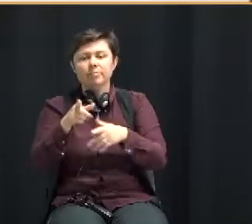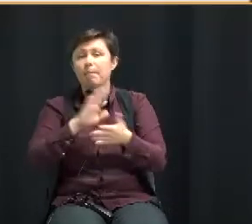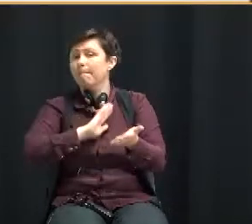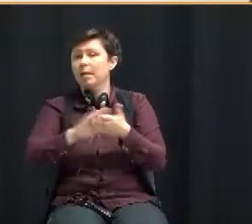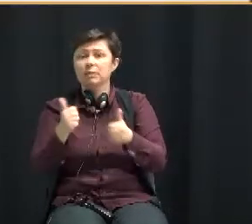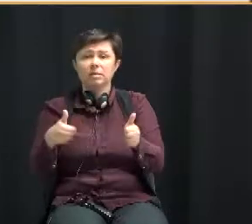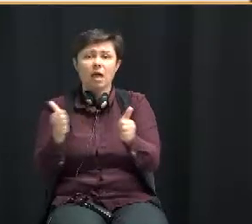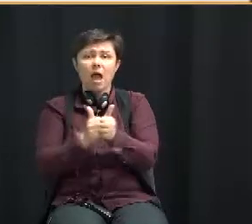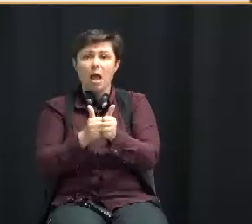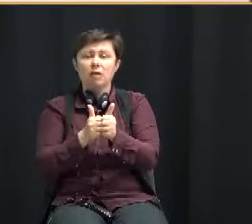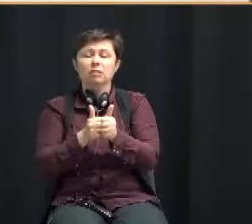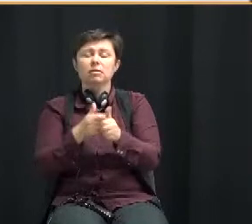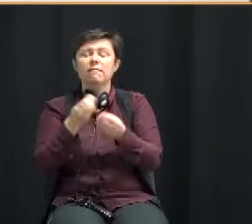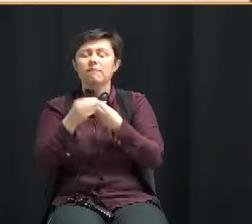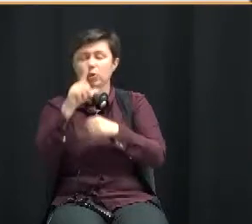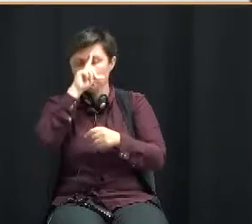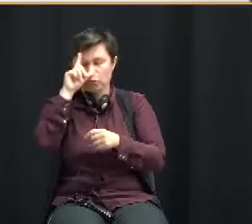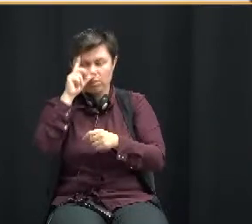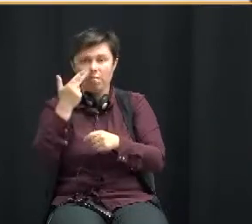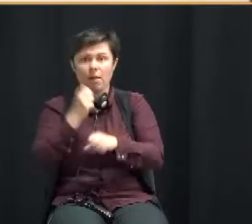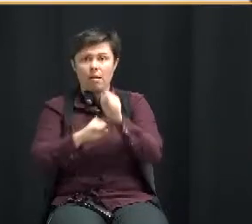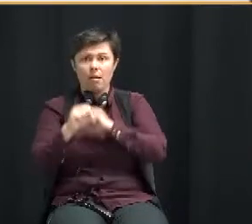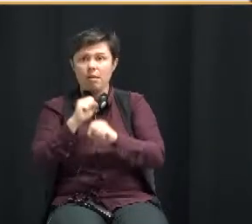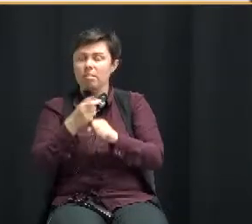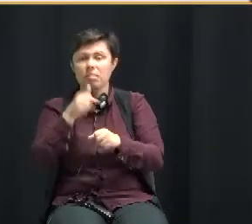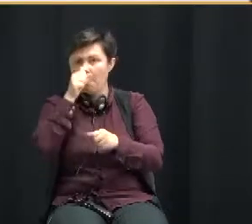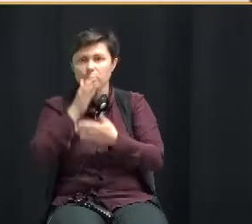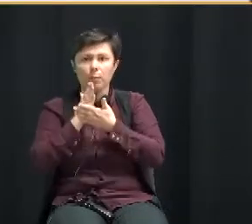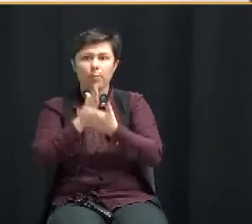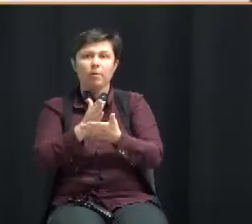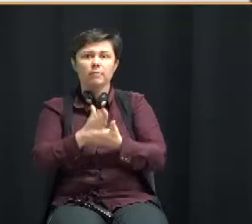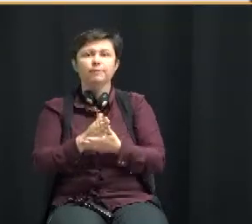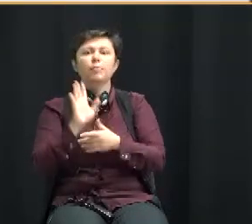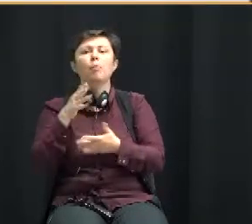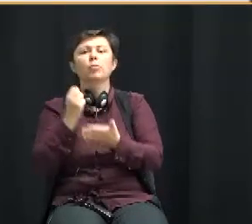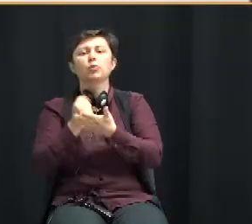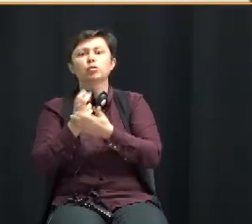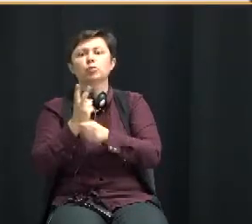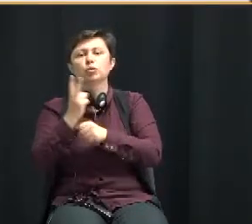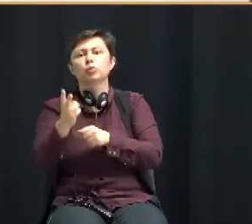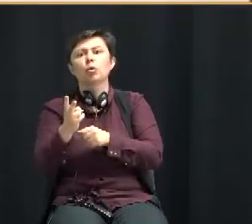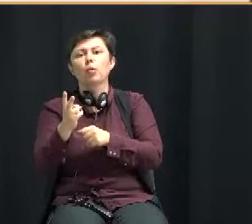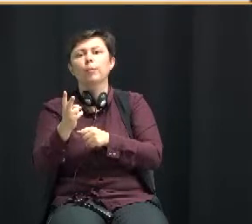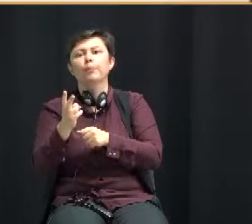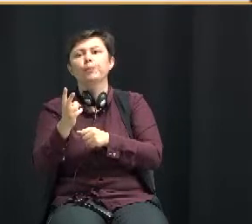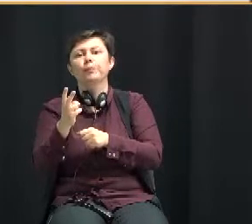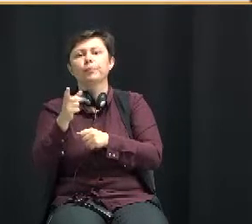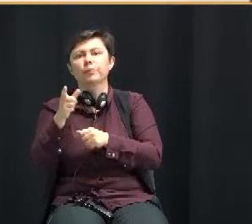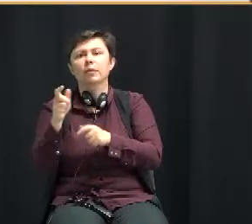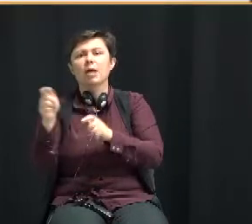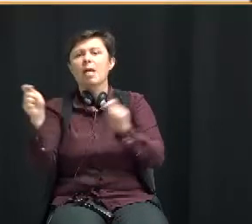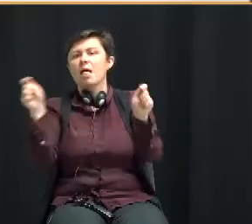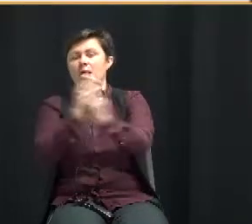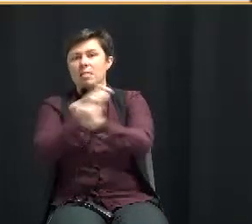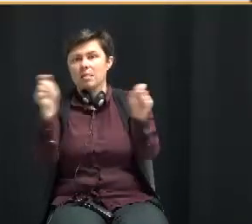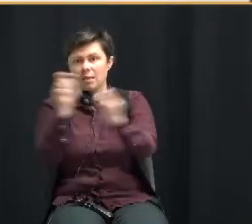green areas, but without the assistance, the majority of people with disabilities can't cope with this. Then there is a problem with accessibility